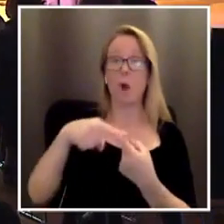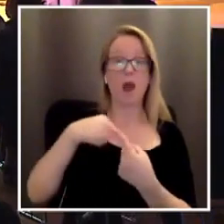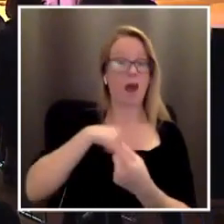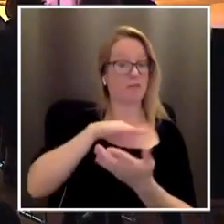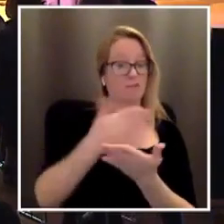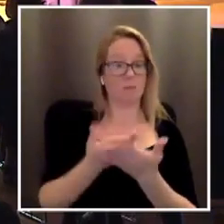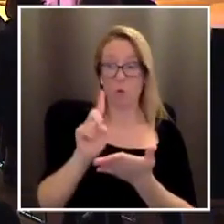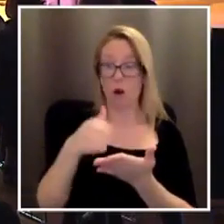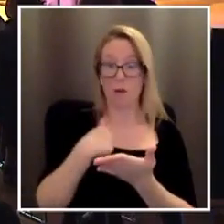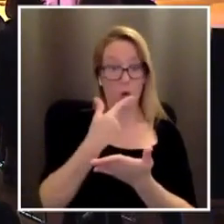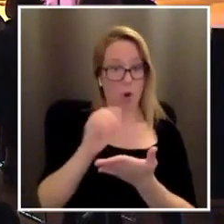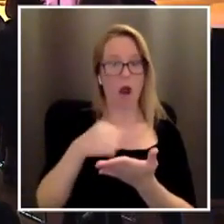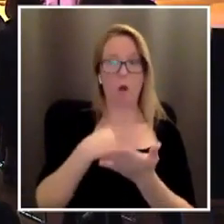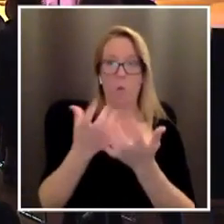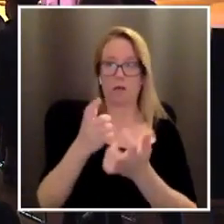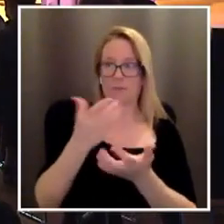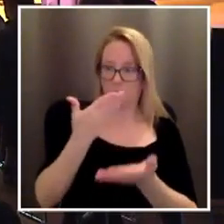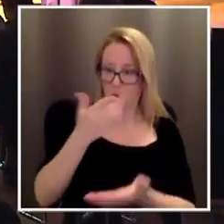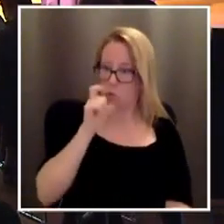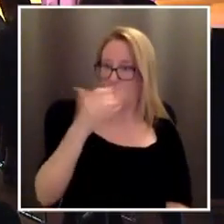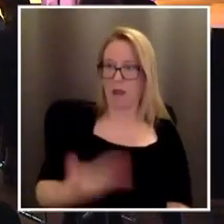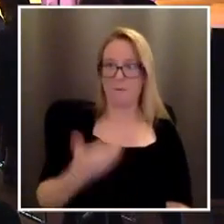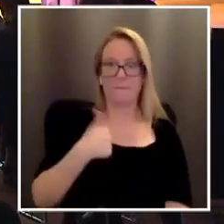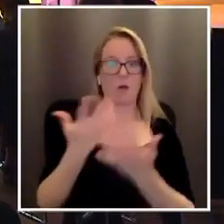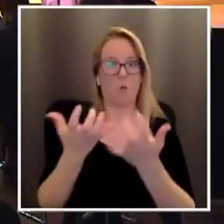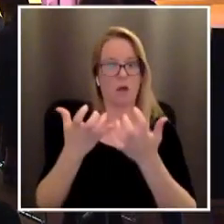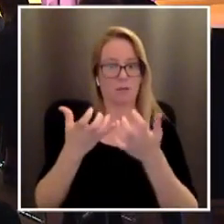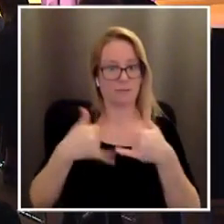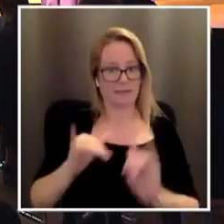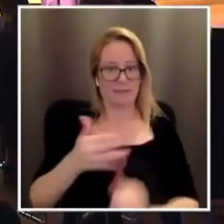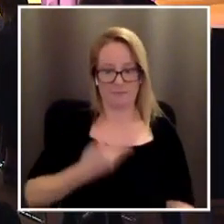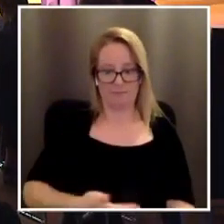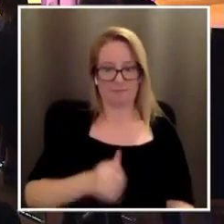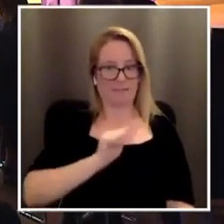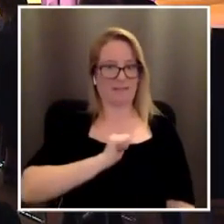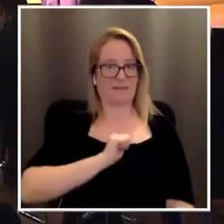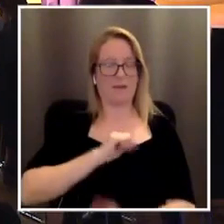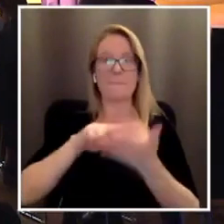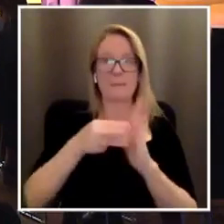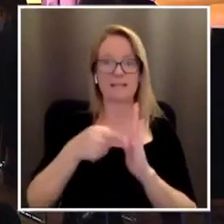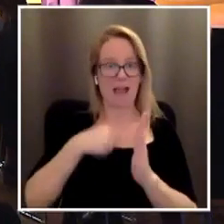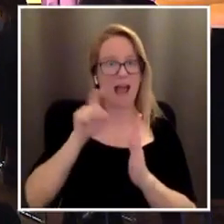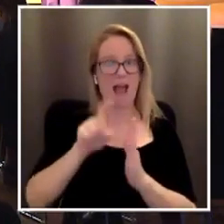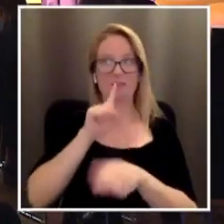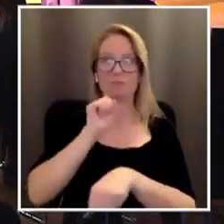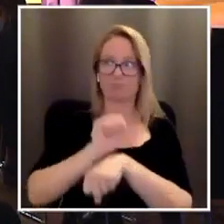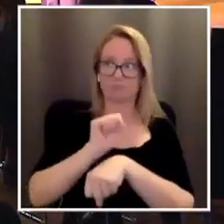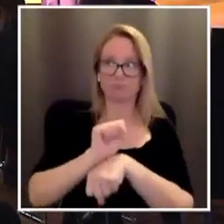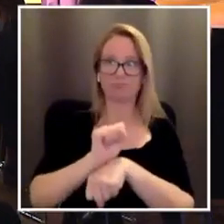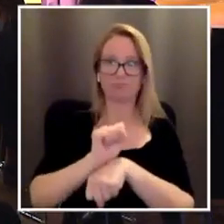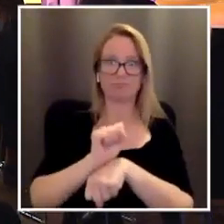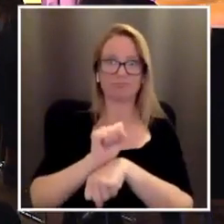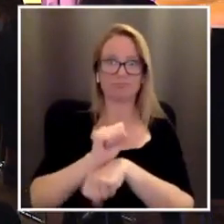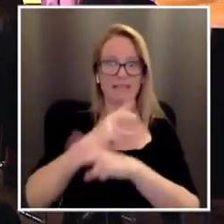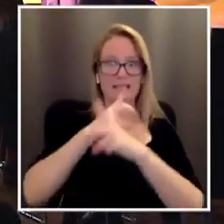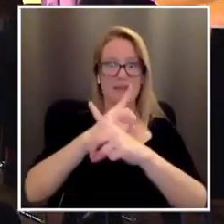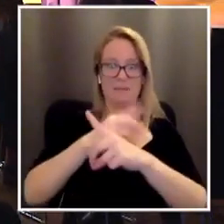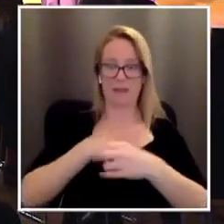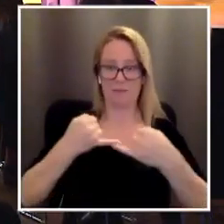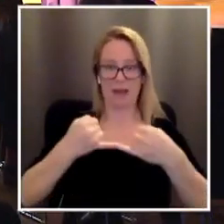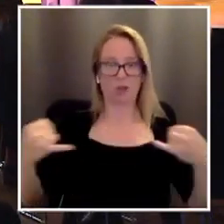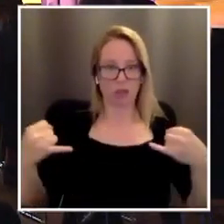I'm going, I want to be who I am. So that means I have to actually defend those